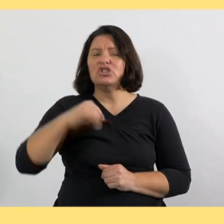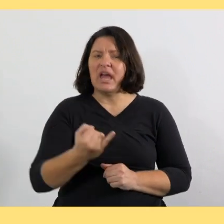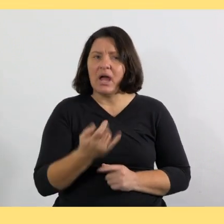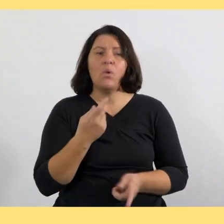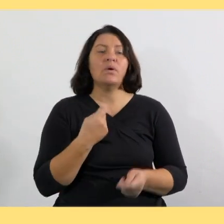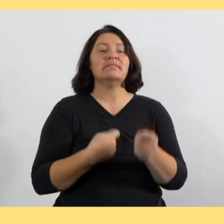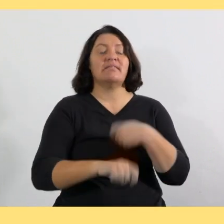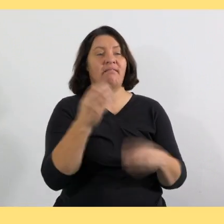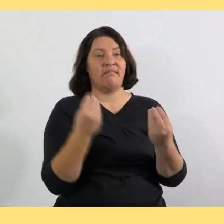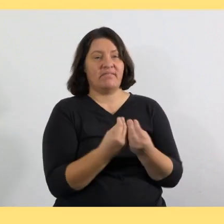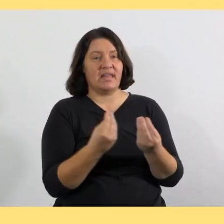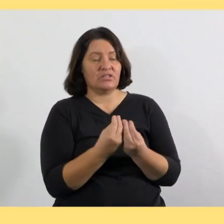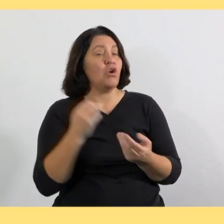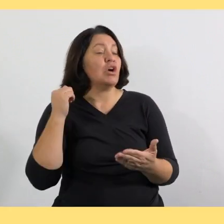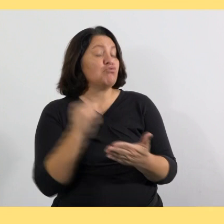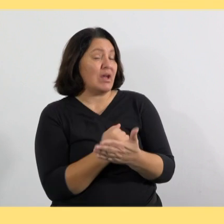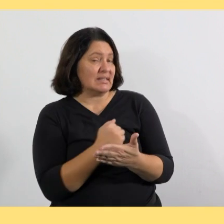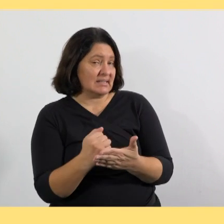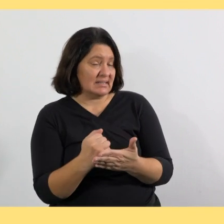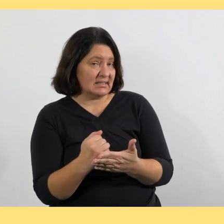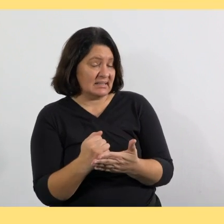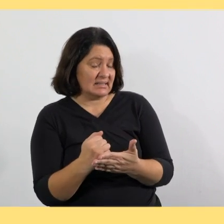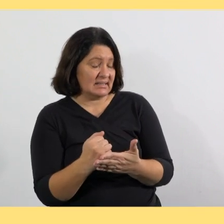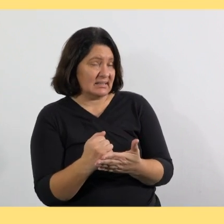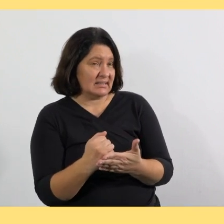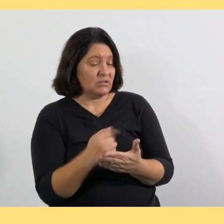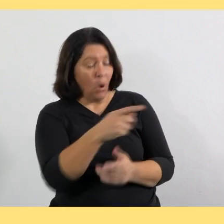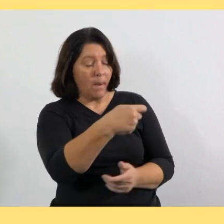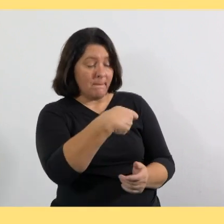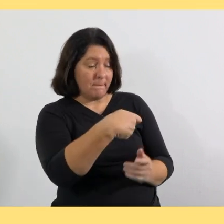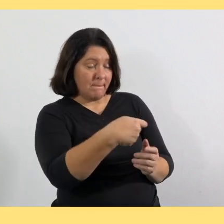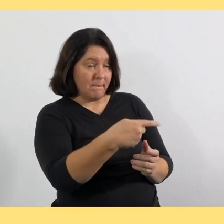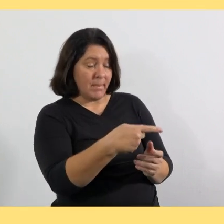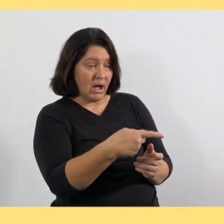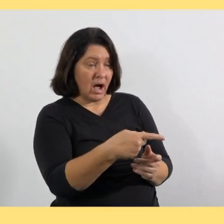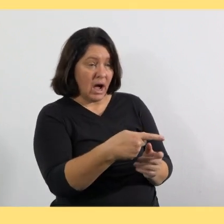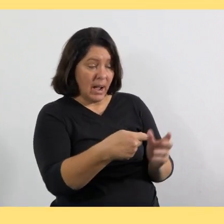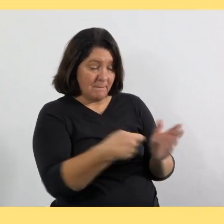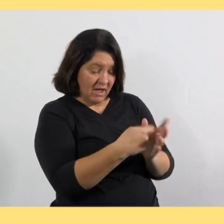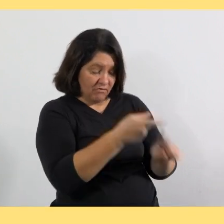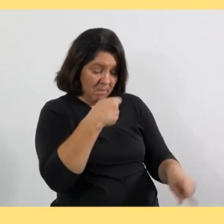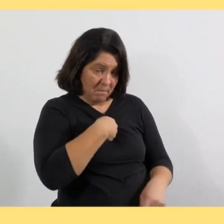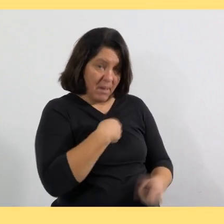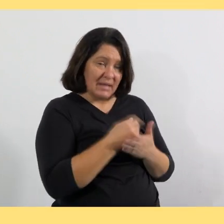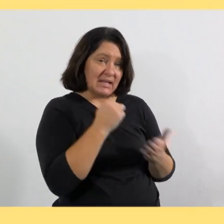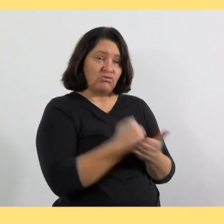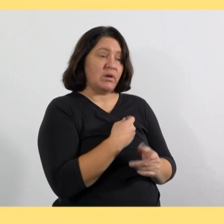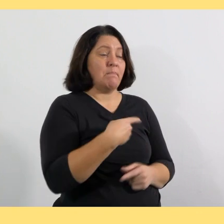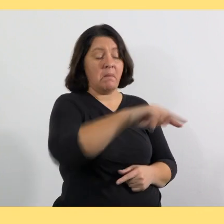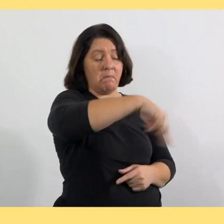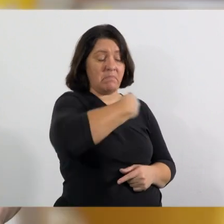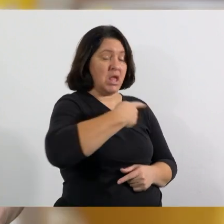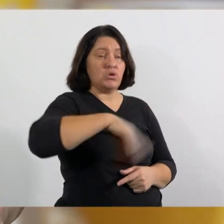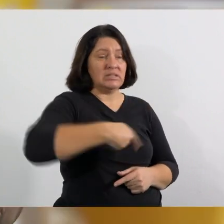case. I will not use my sales amount. I need my cost of sales. But there is a question